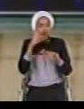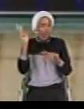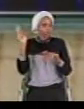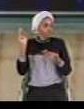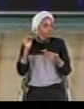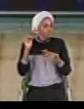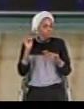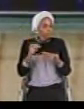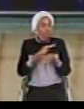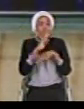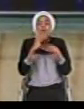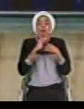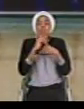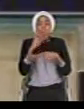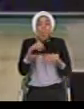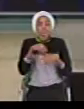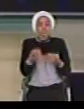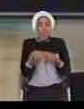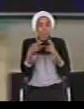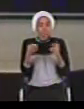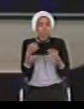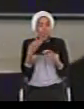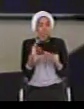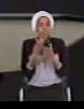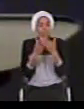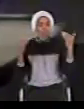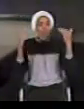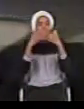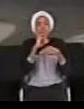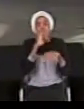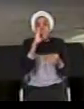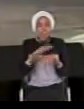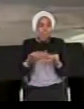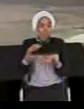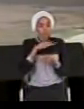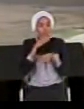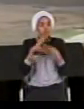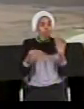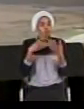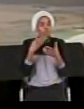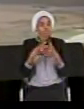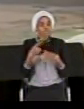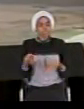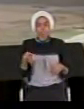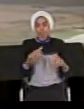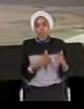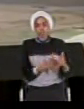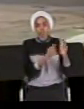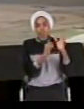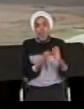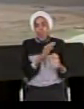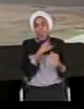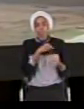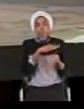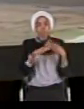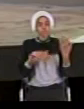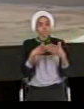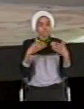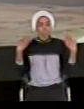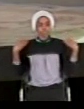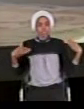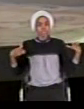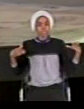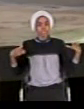is above all the apostles and above all the angels. So if the